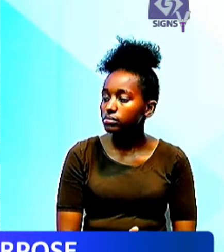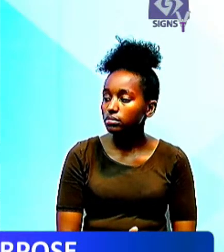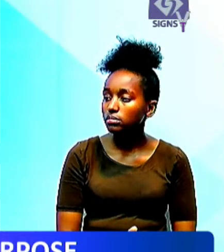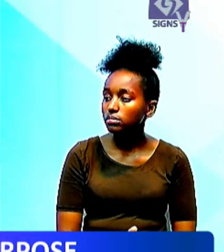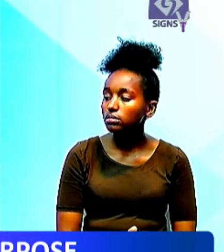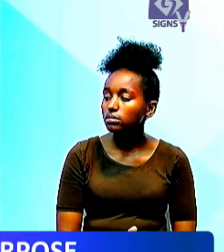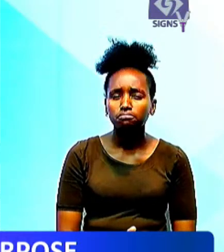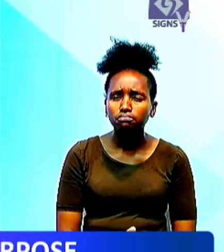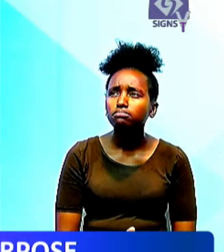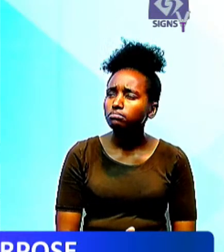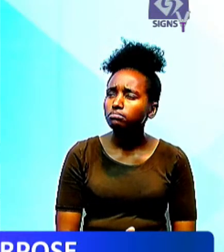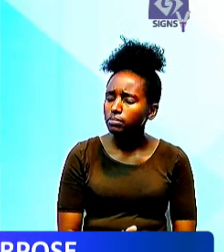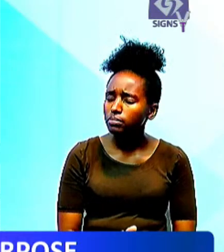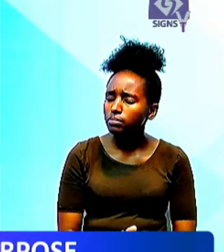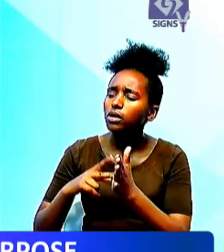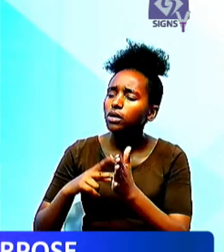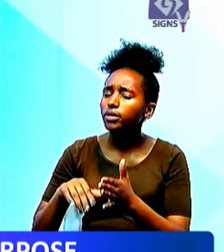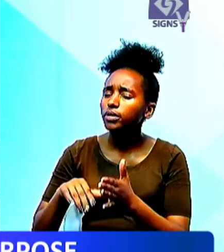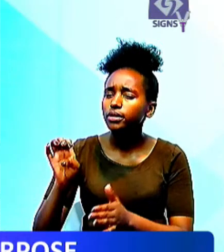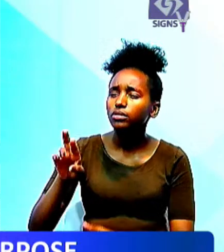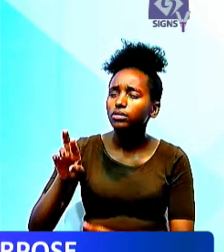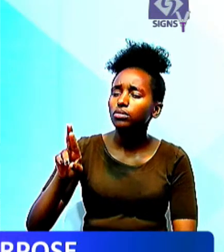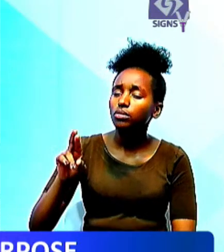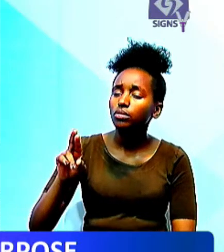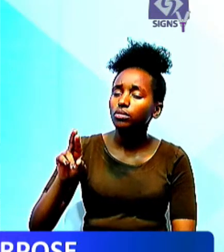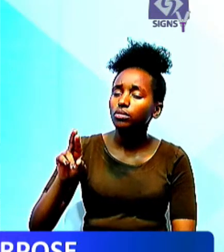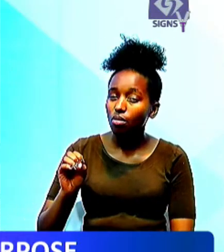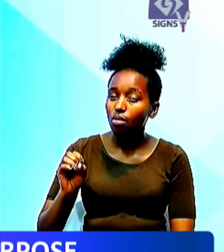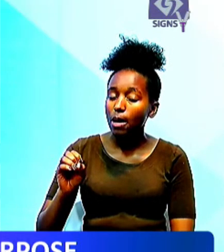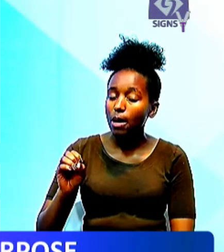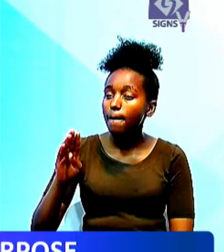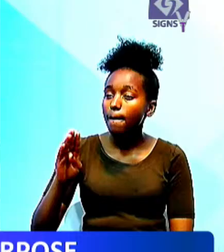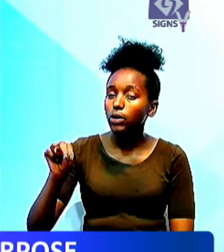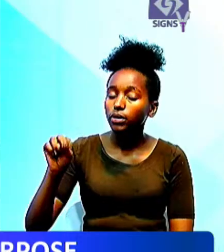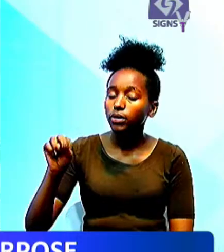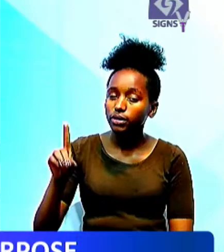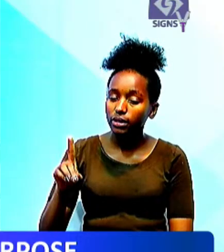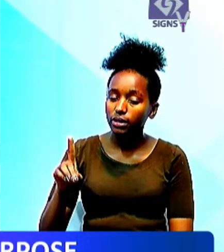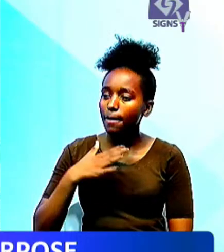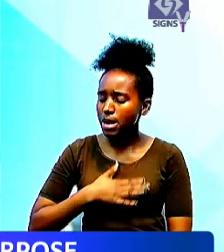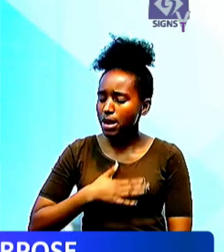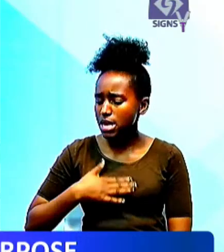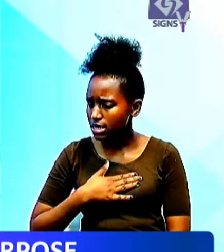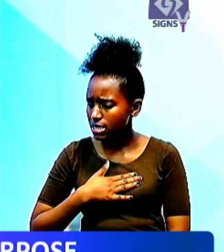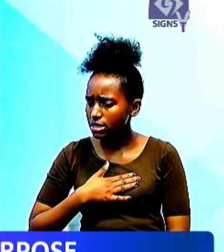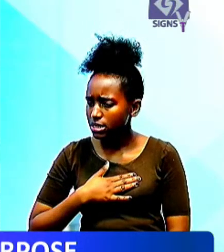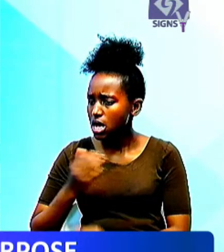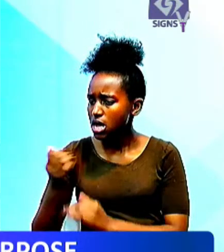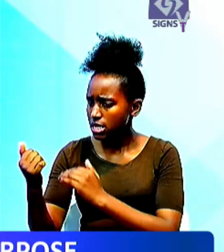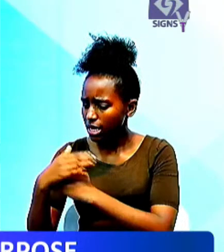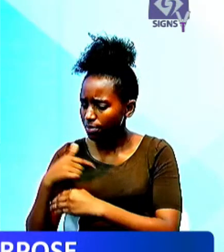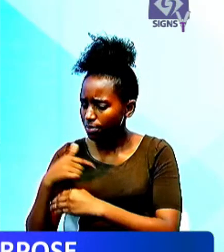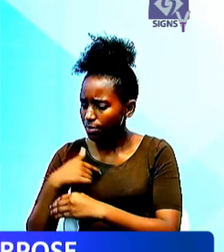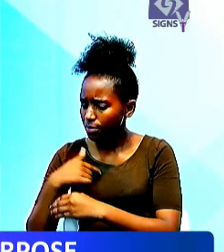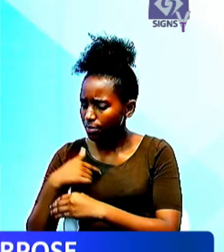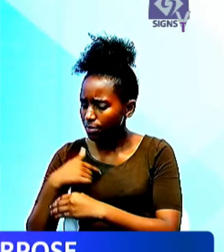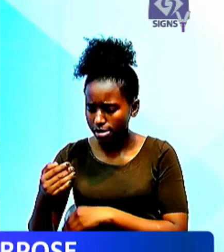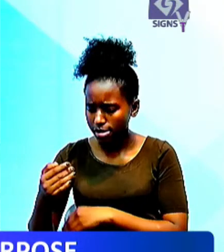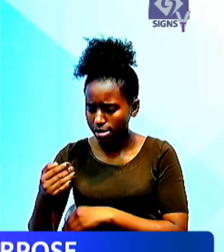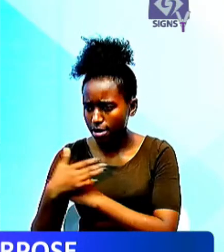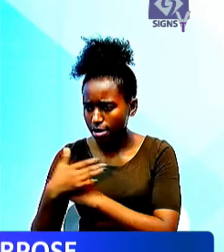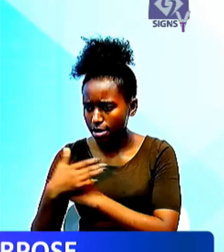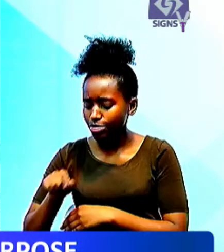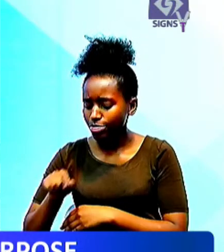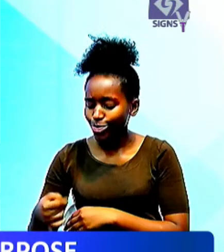right, so basically a Eurobond is ni tumie thao at a larger scale, basically. Yes, as a